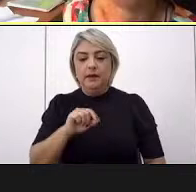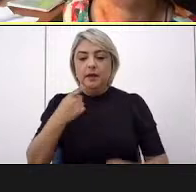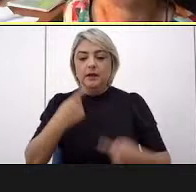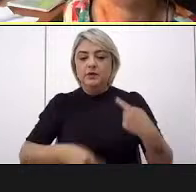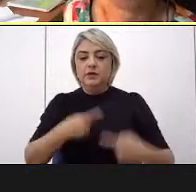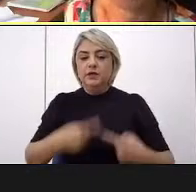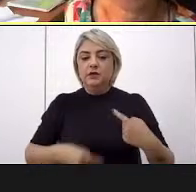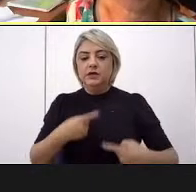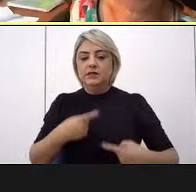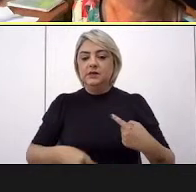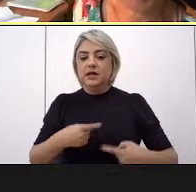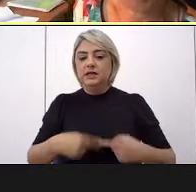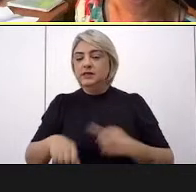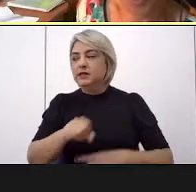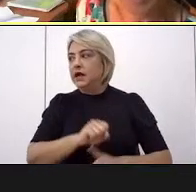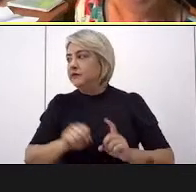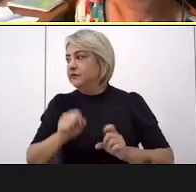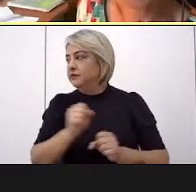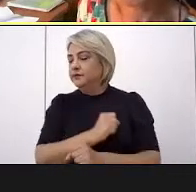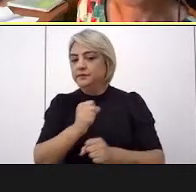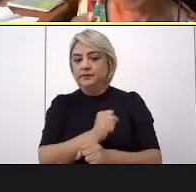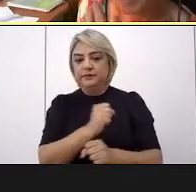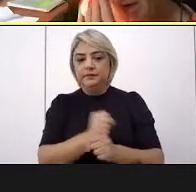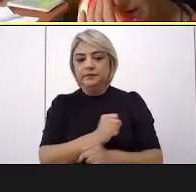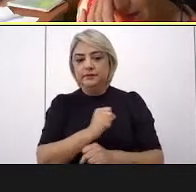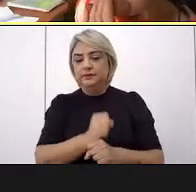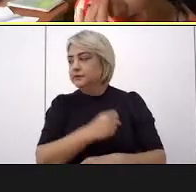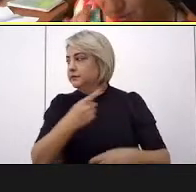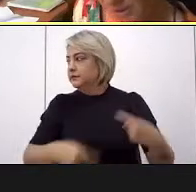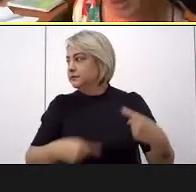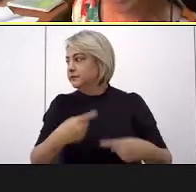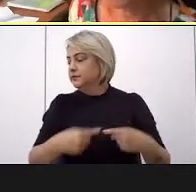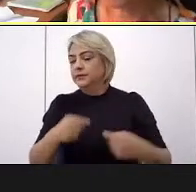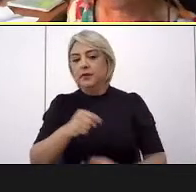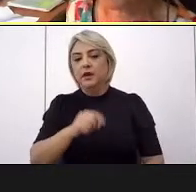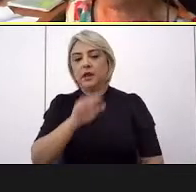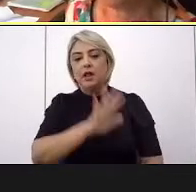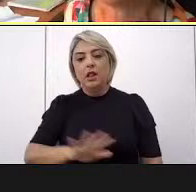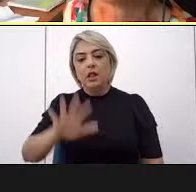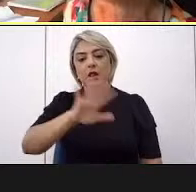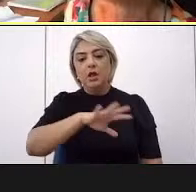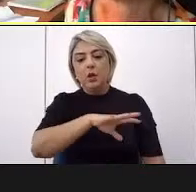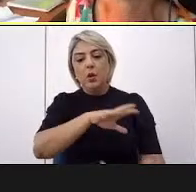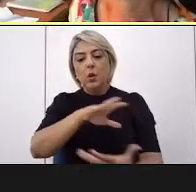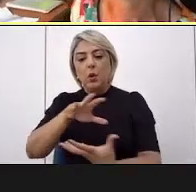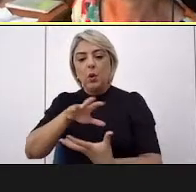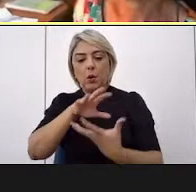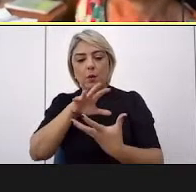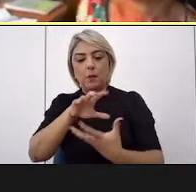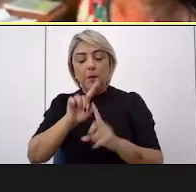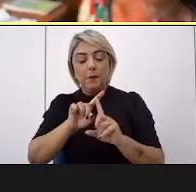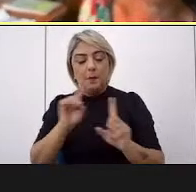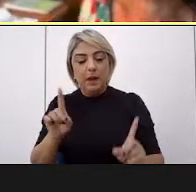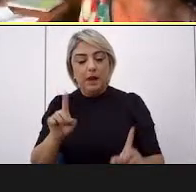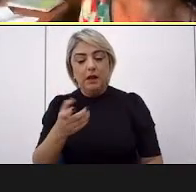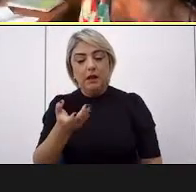As you just mentioned it before, what I actually try to do in this chapter,